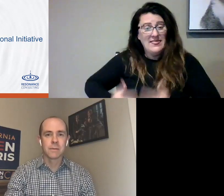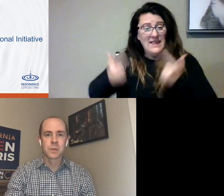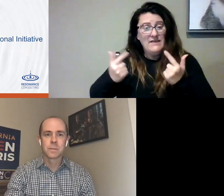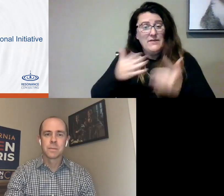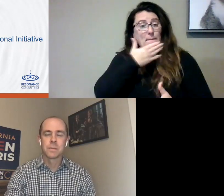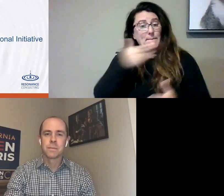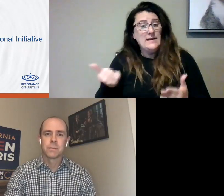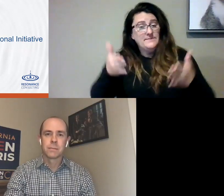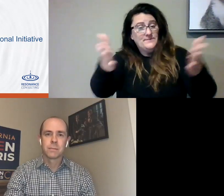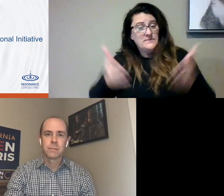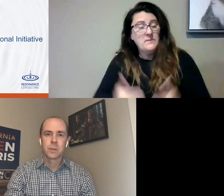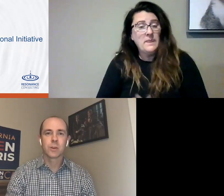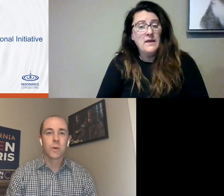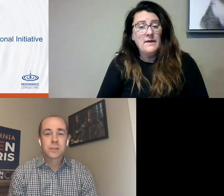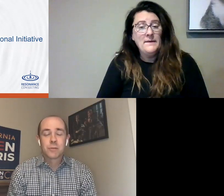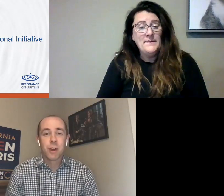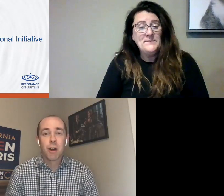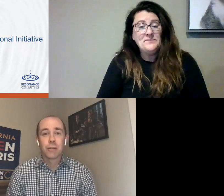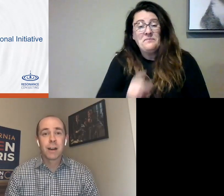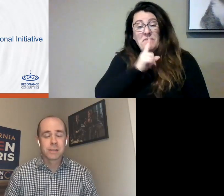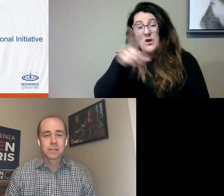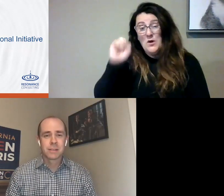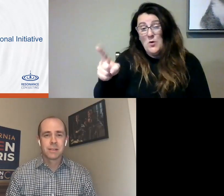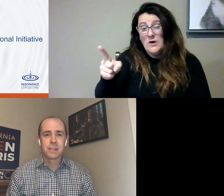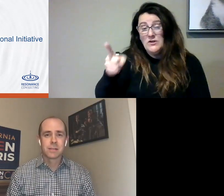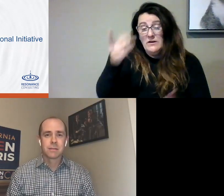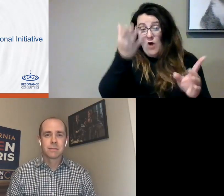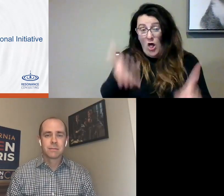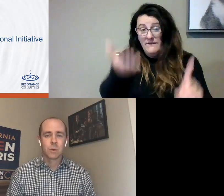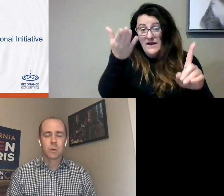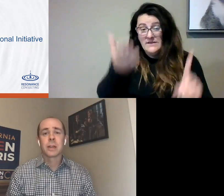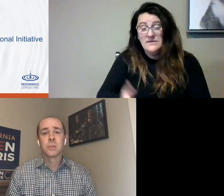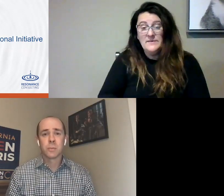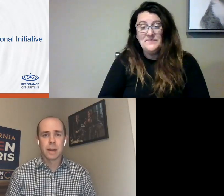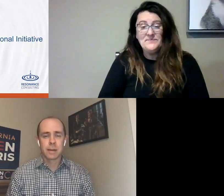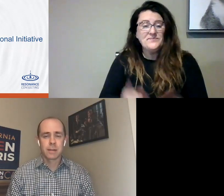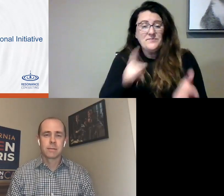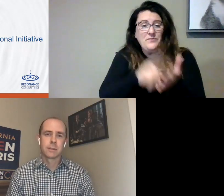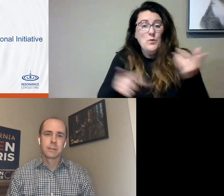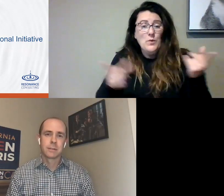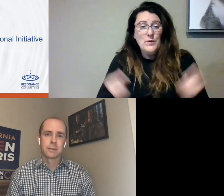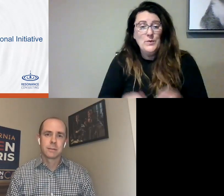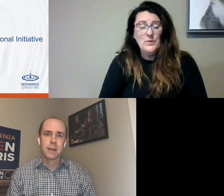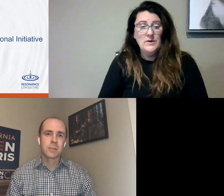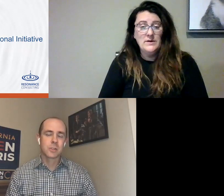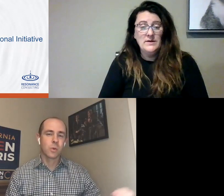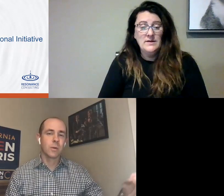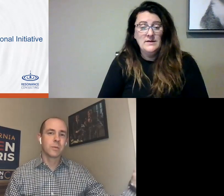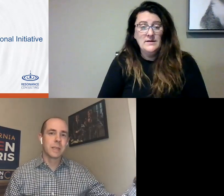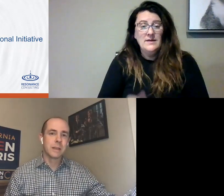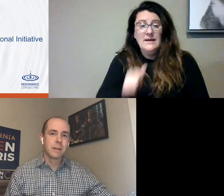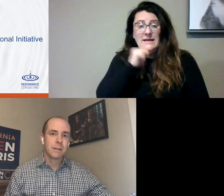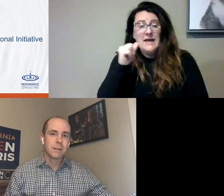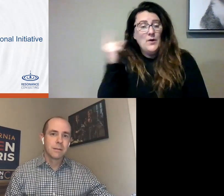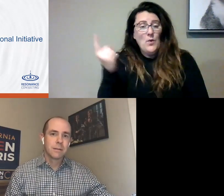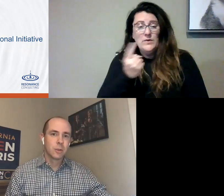best lives. The real question for all of us is, what are we going to do about it? Not just what would